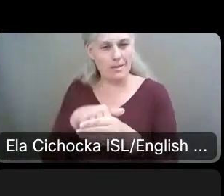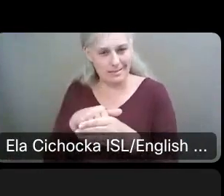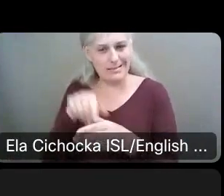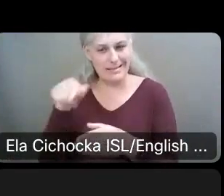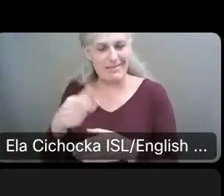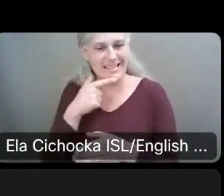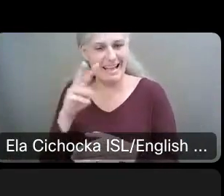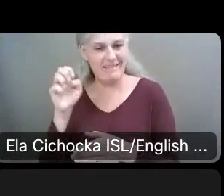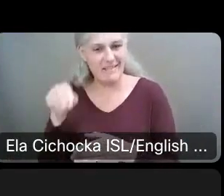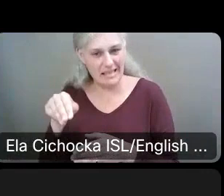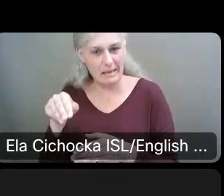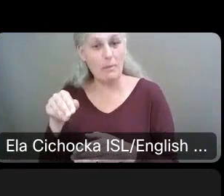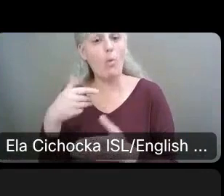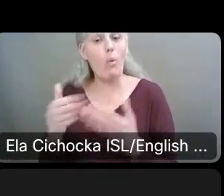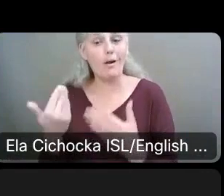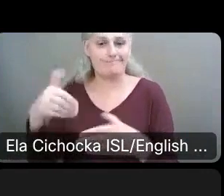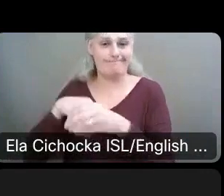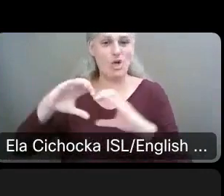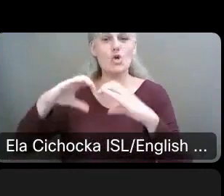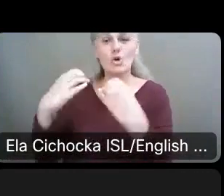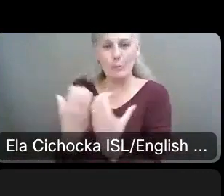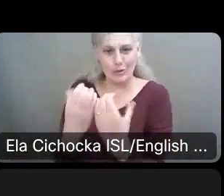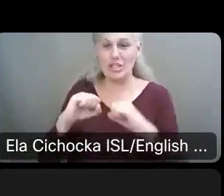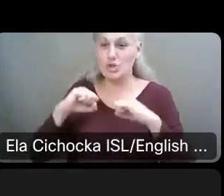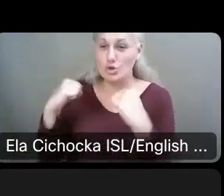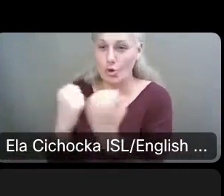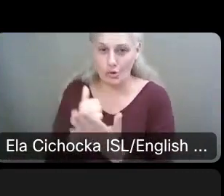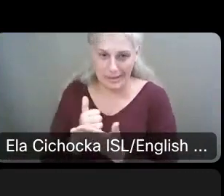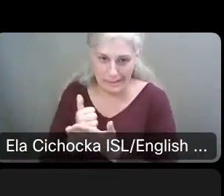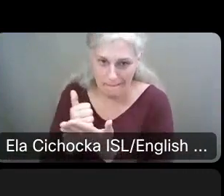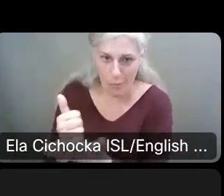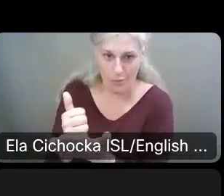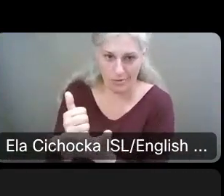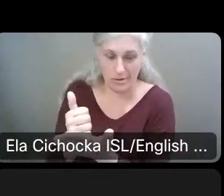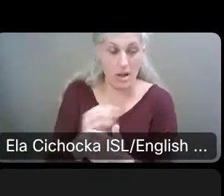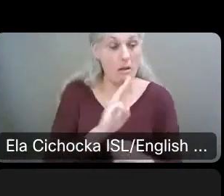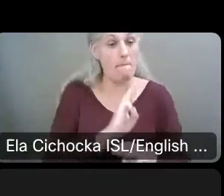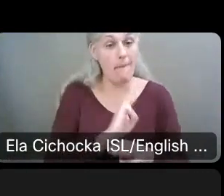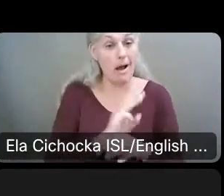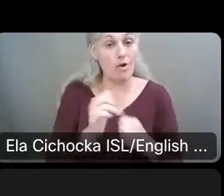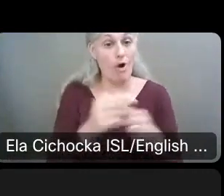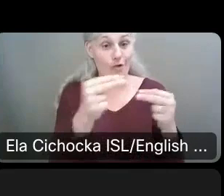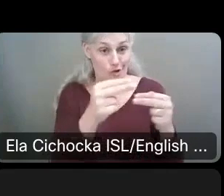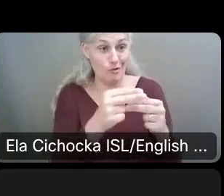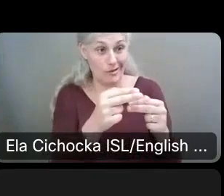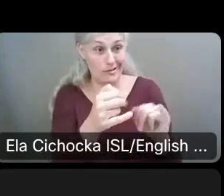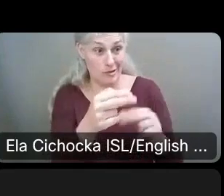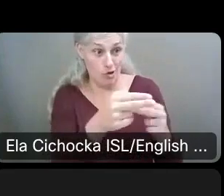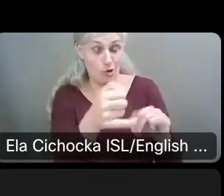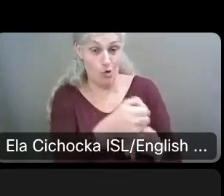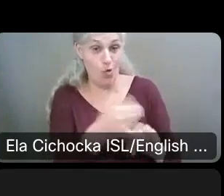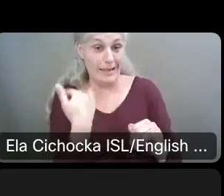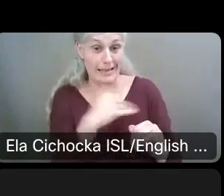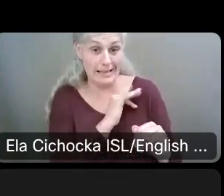is community, is social support. The mother of the nurse who committed suicide